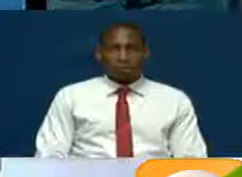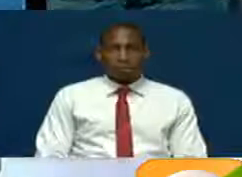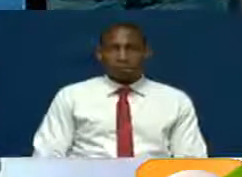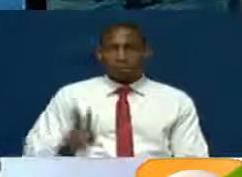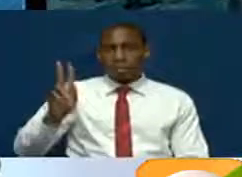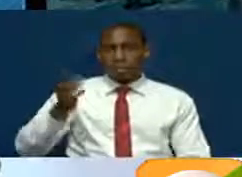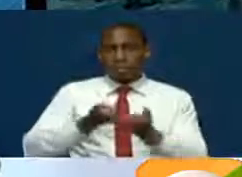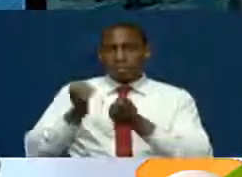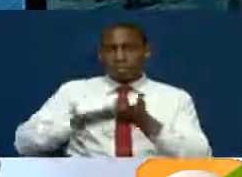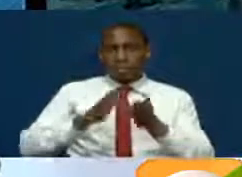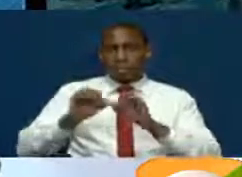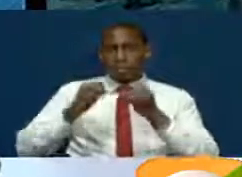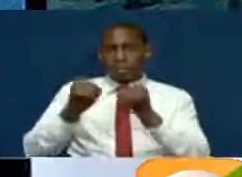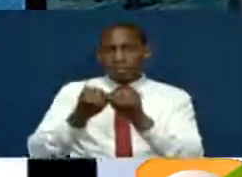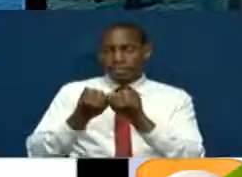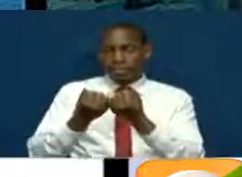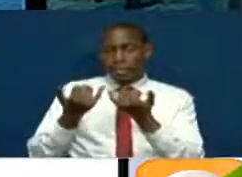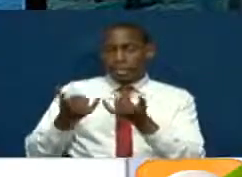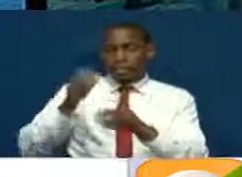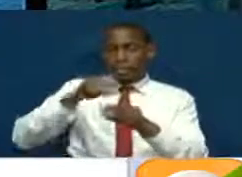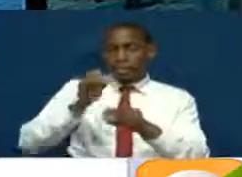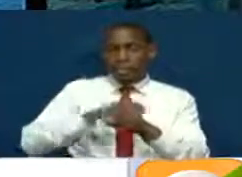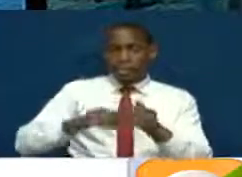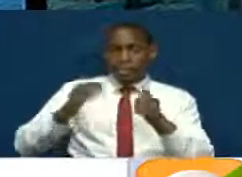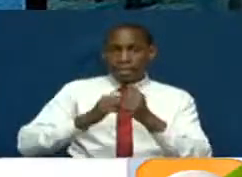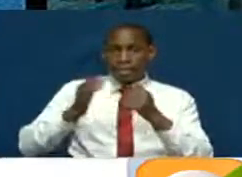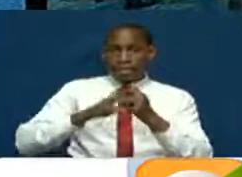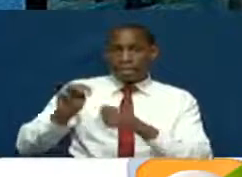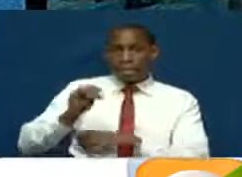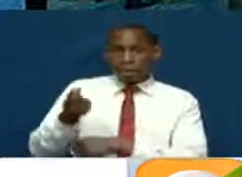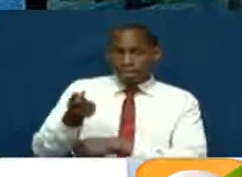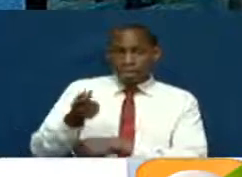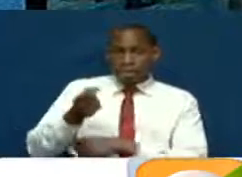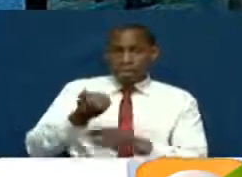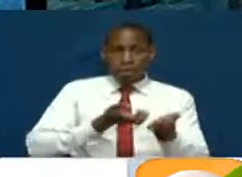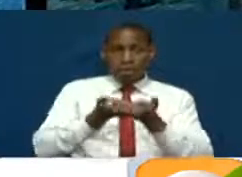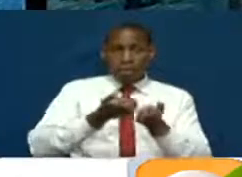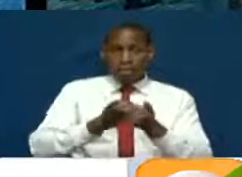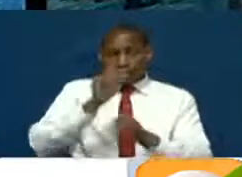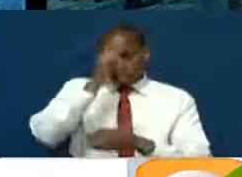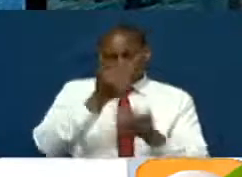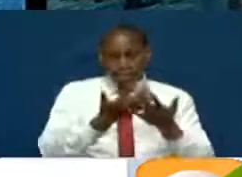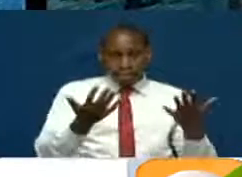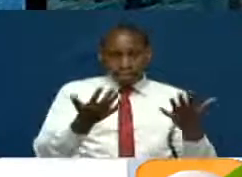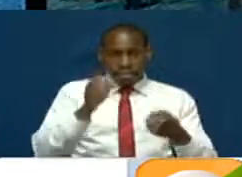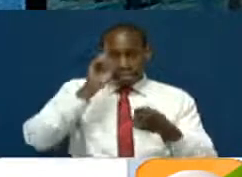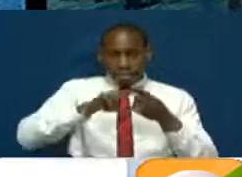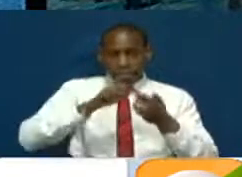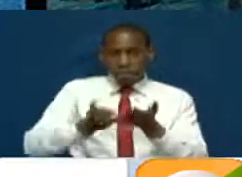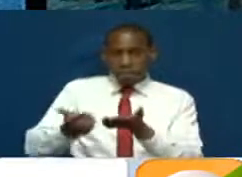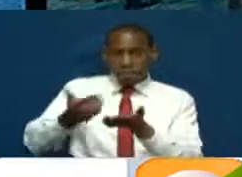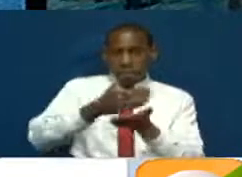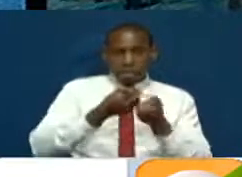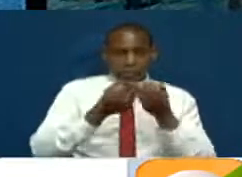Kenya Trade Network Agency, KenTrade, has invested 90 million shillings in a business intelligence tool as it seeks to collect